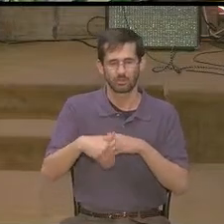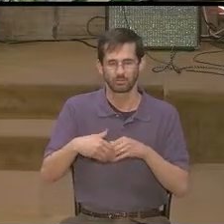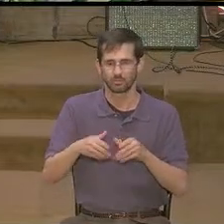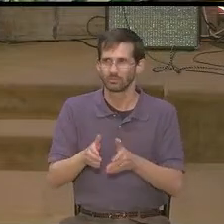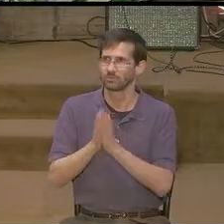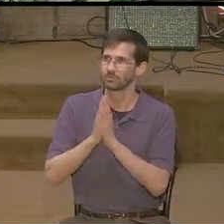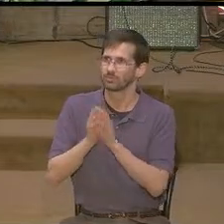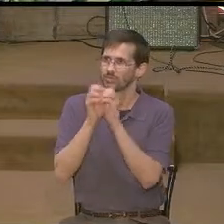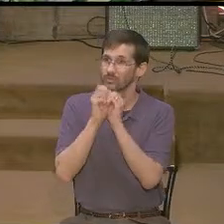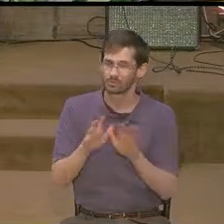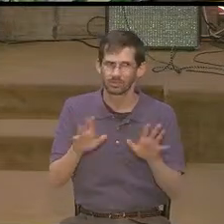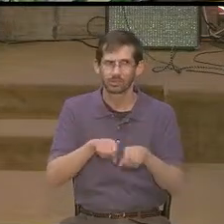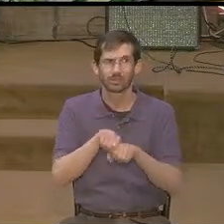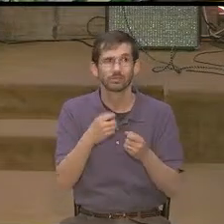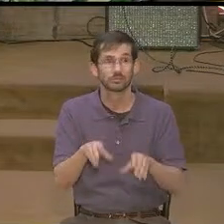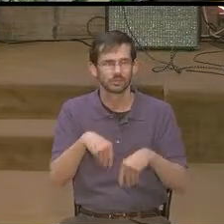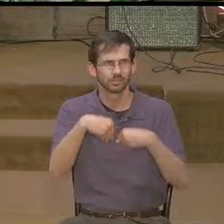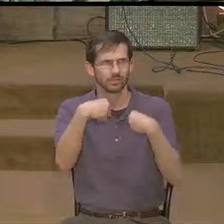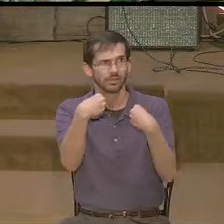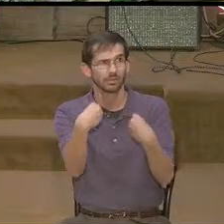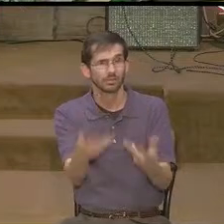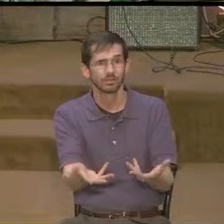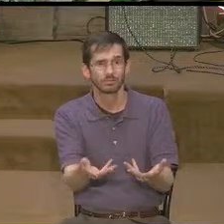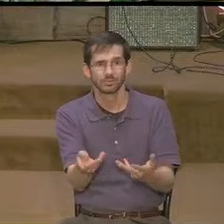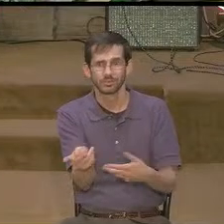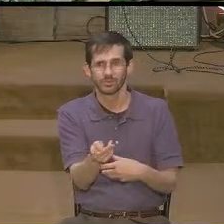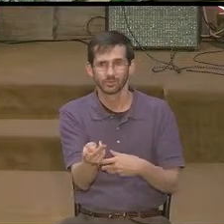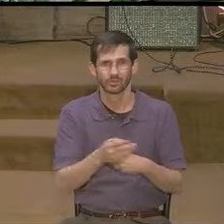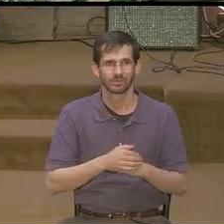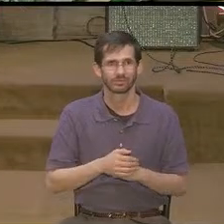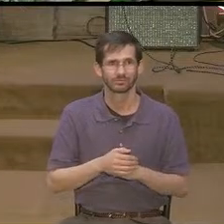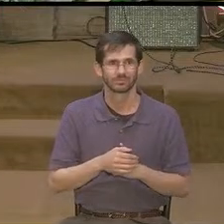blessed it and he broke it and he gave it to them.